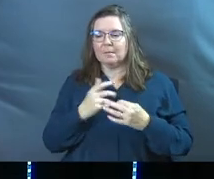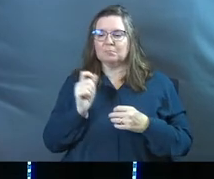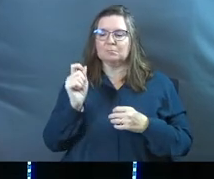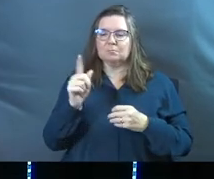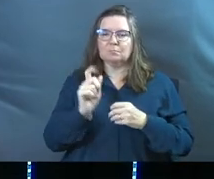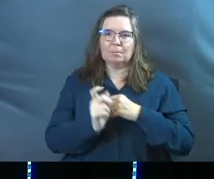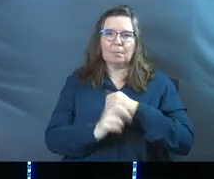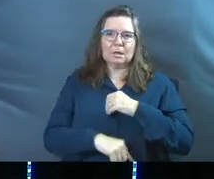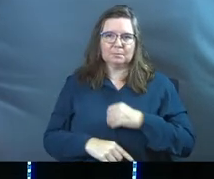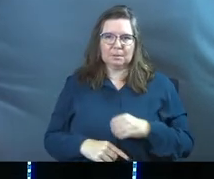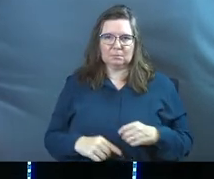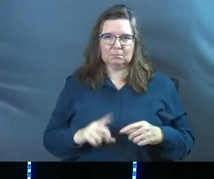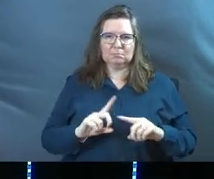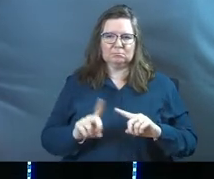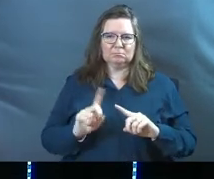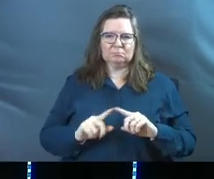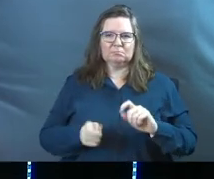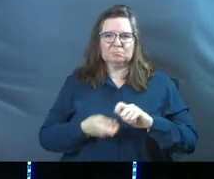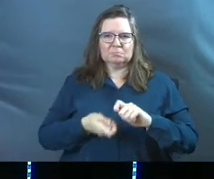here's a little.